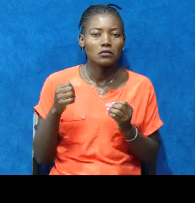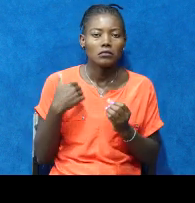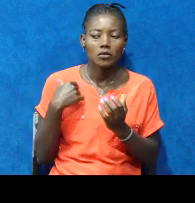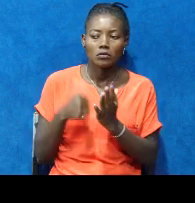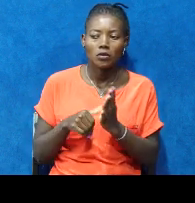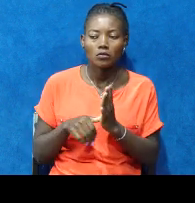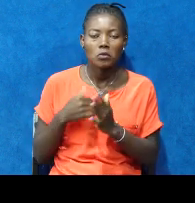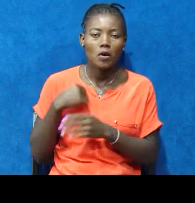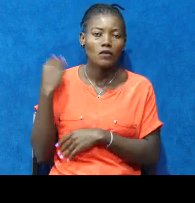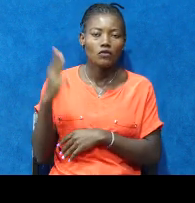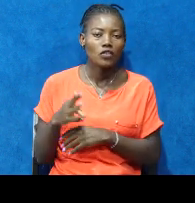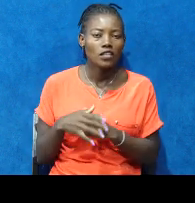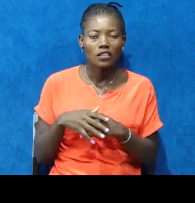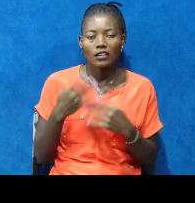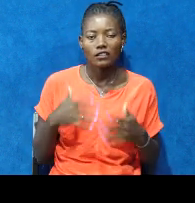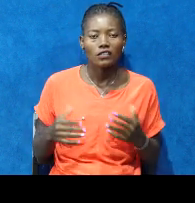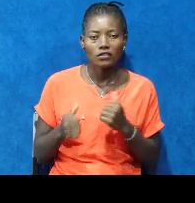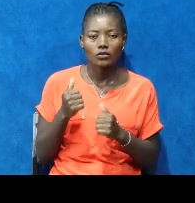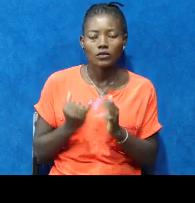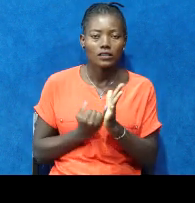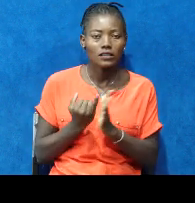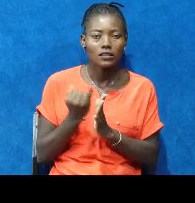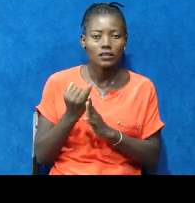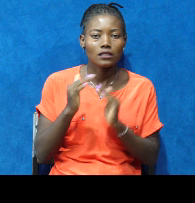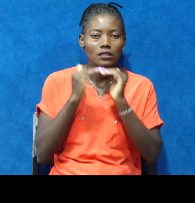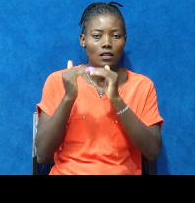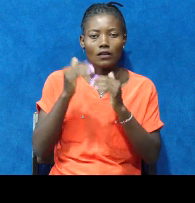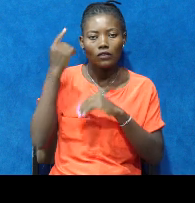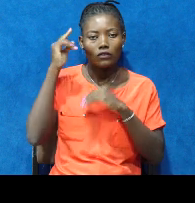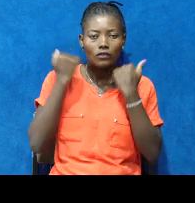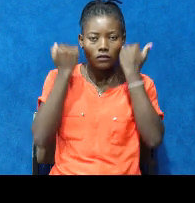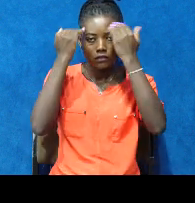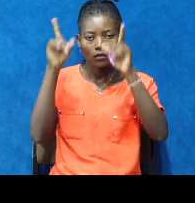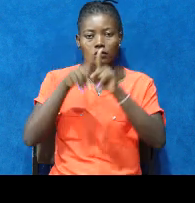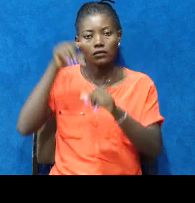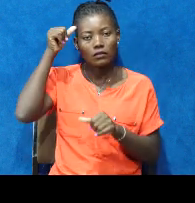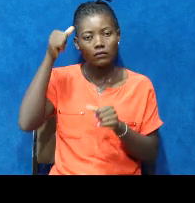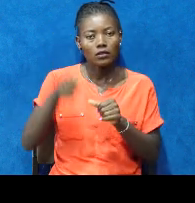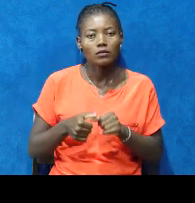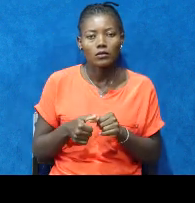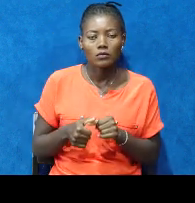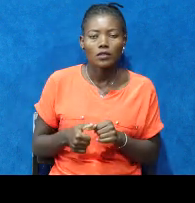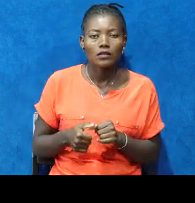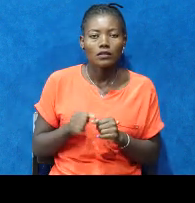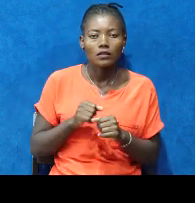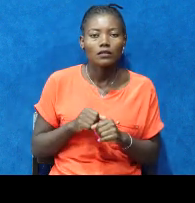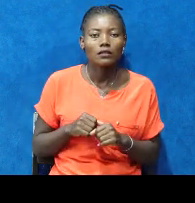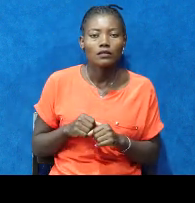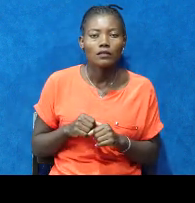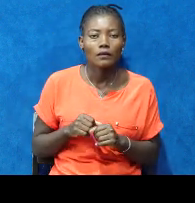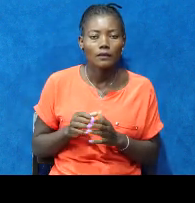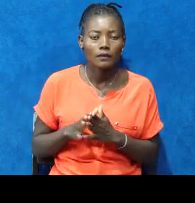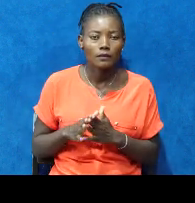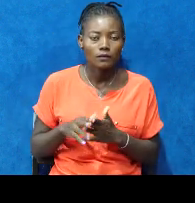in trouble. Things like that take you out of they increase the levels of stress. And even remembering, when